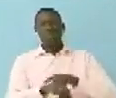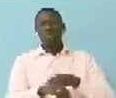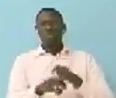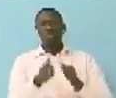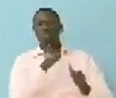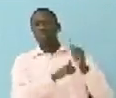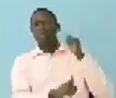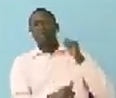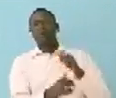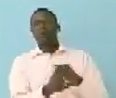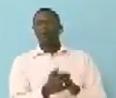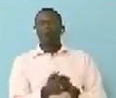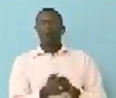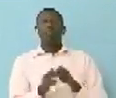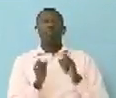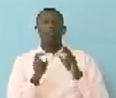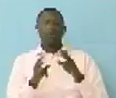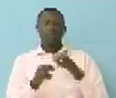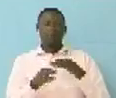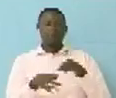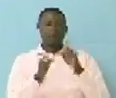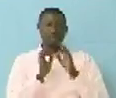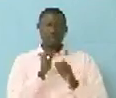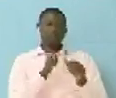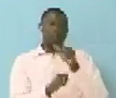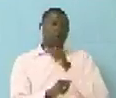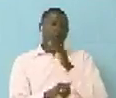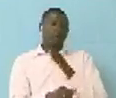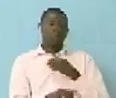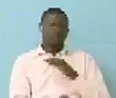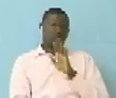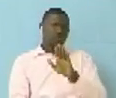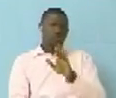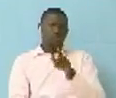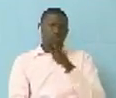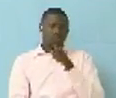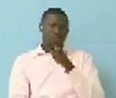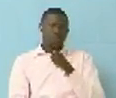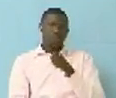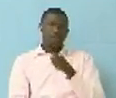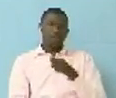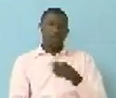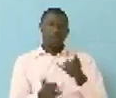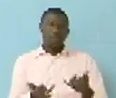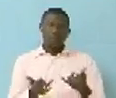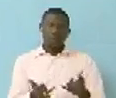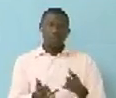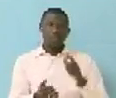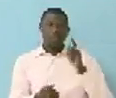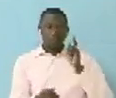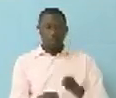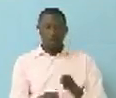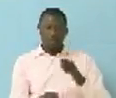No. Okay. I'm not taking you back there. I would stop you there. We now must agree,